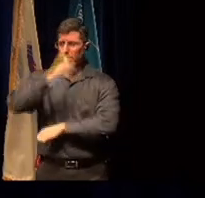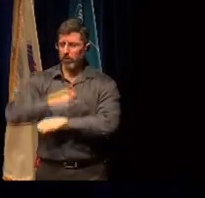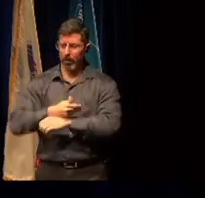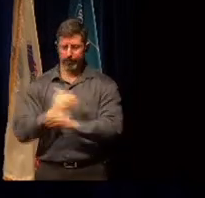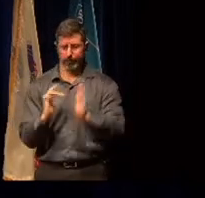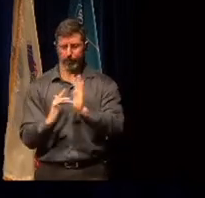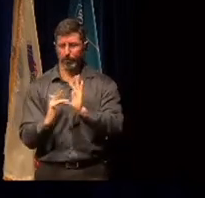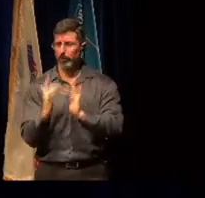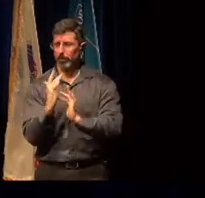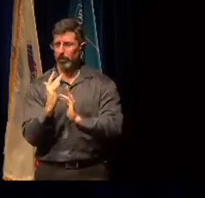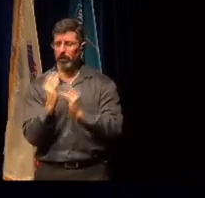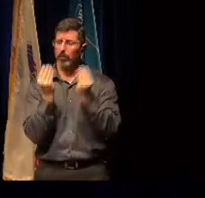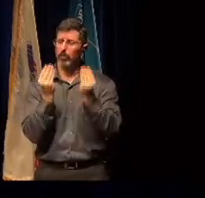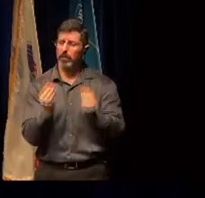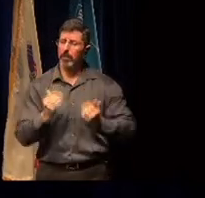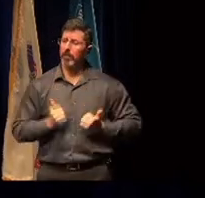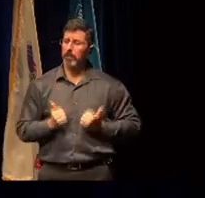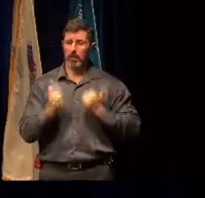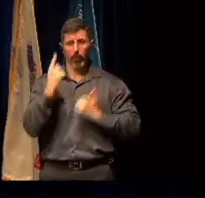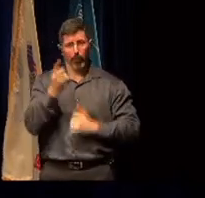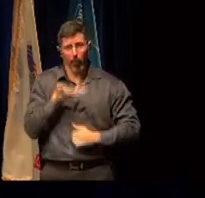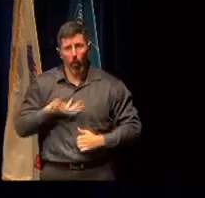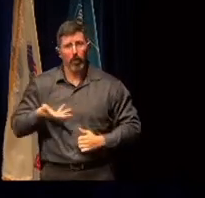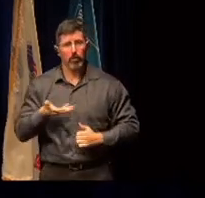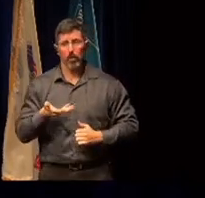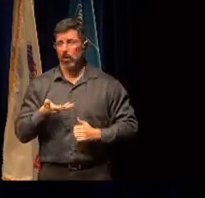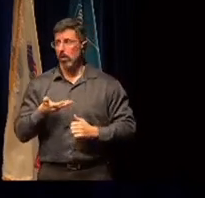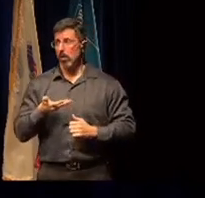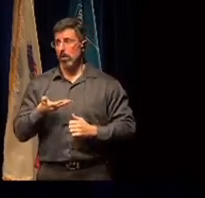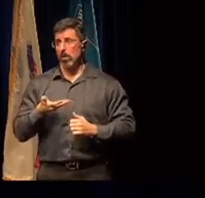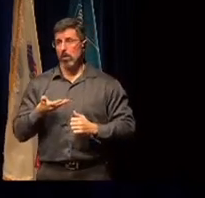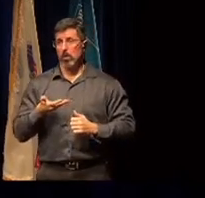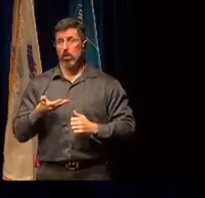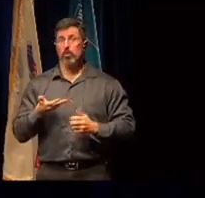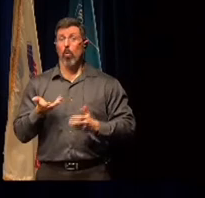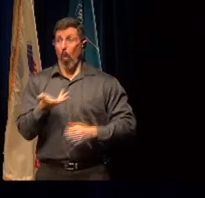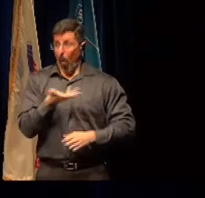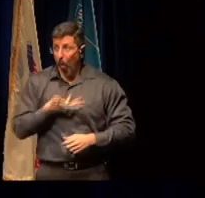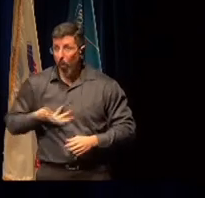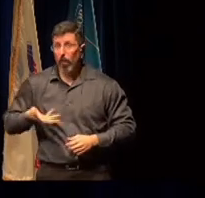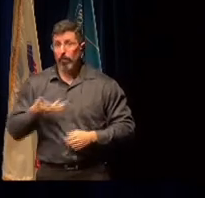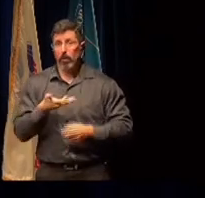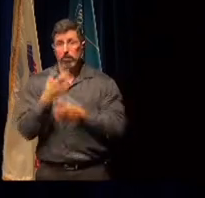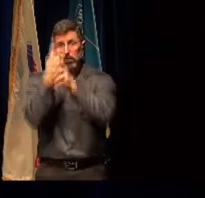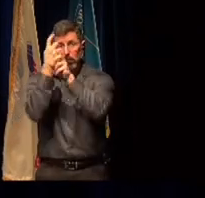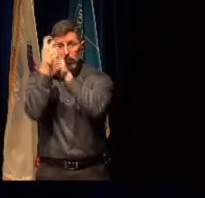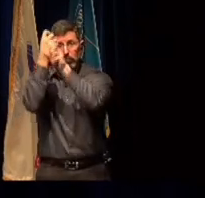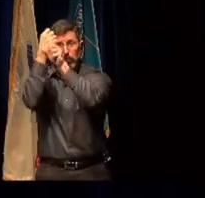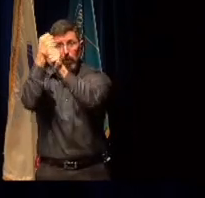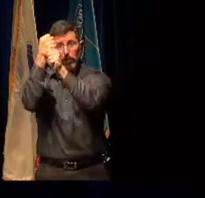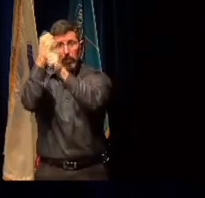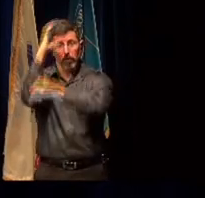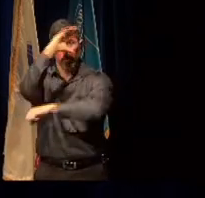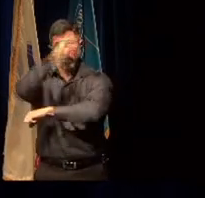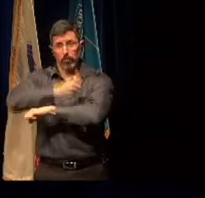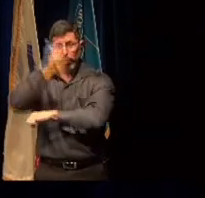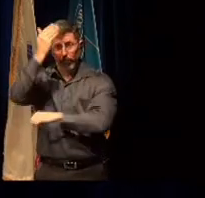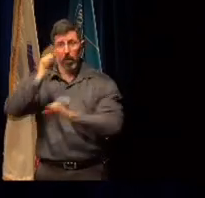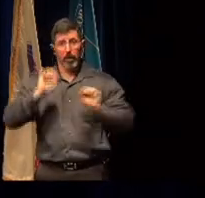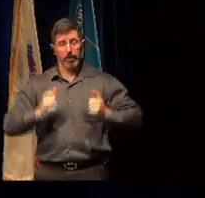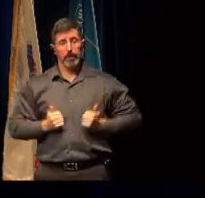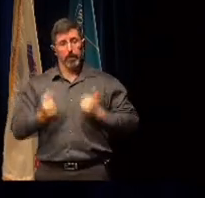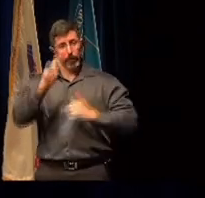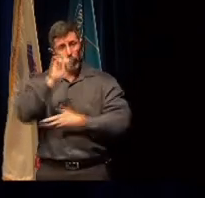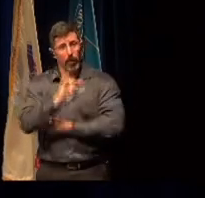his own life for our sake, so that each of us who put our trust in the Son of God may live forever in the